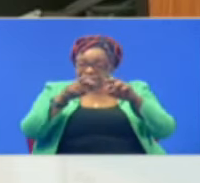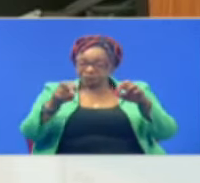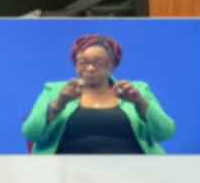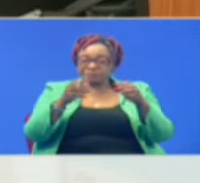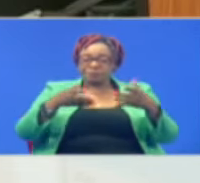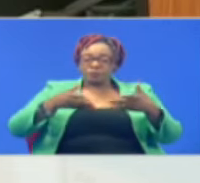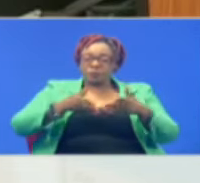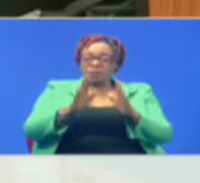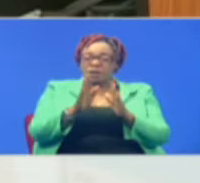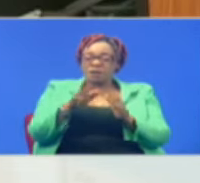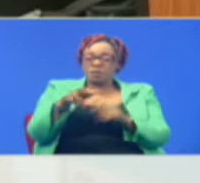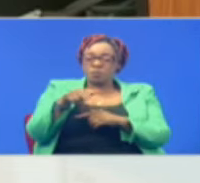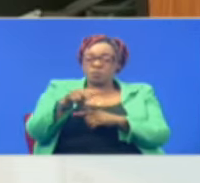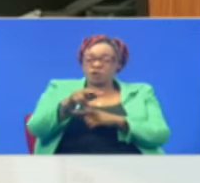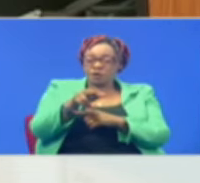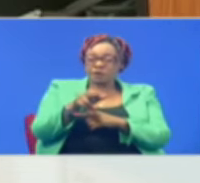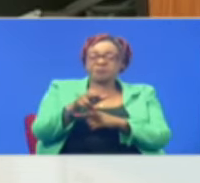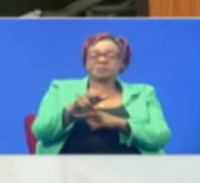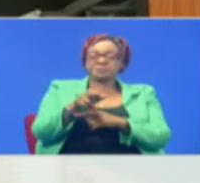walk, their gait,